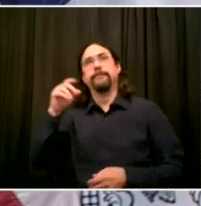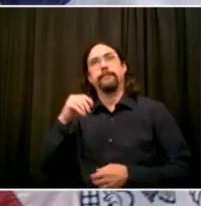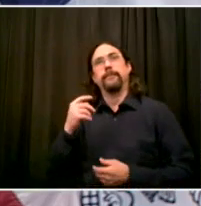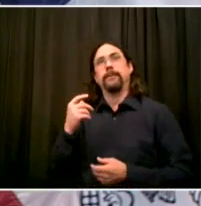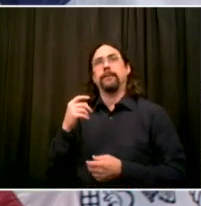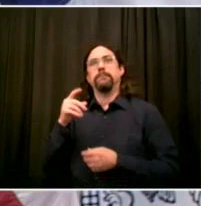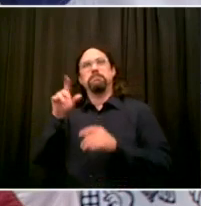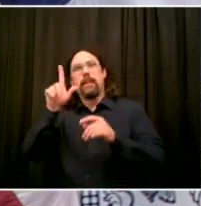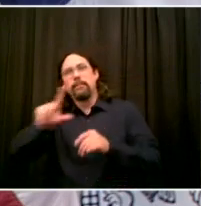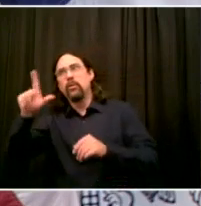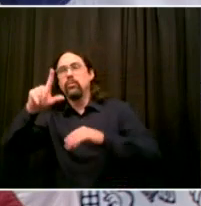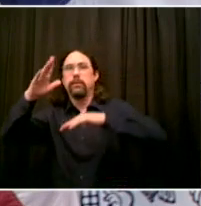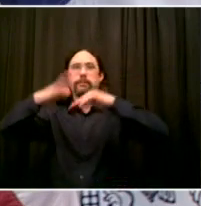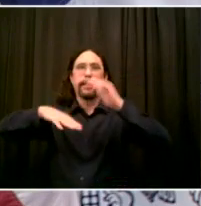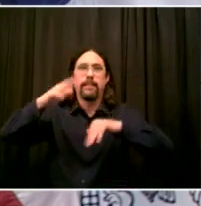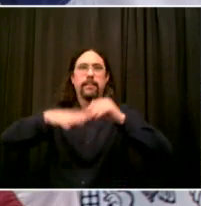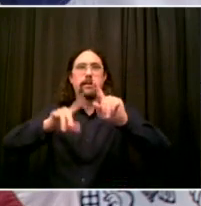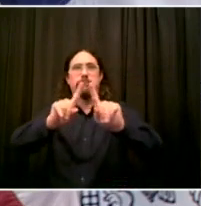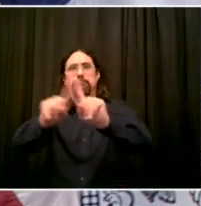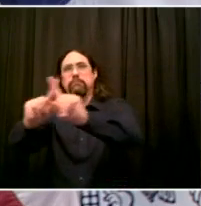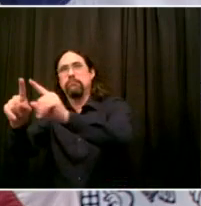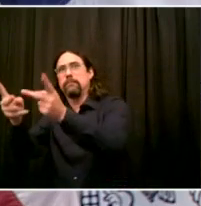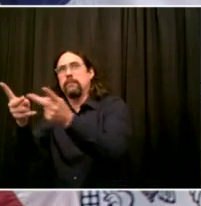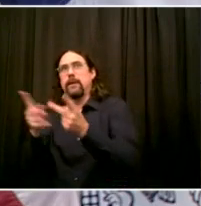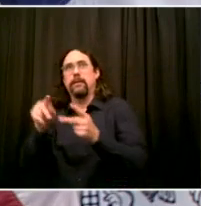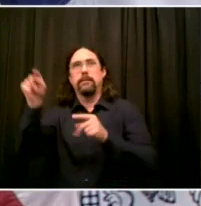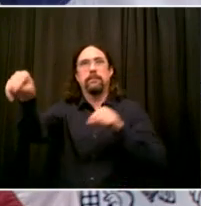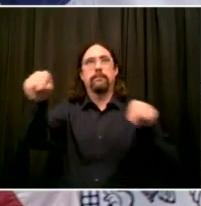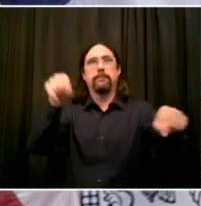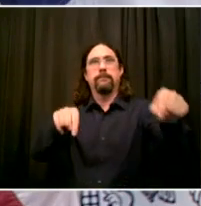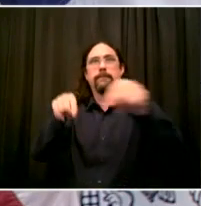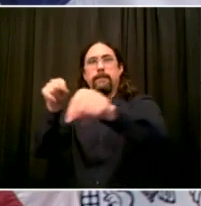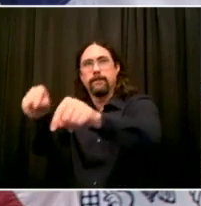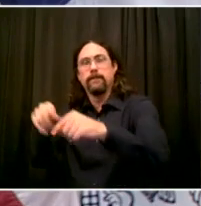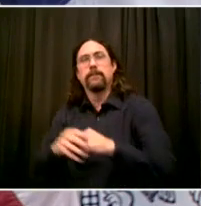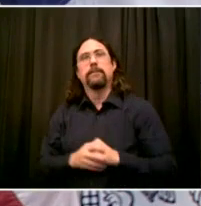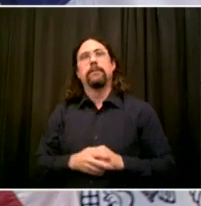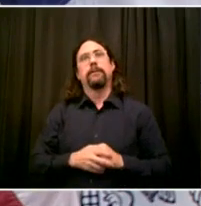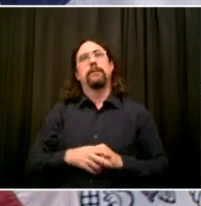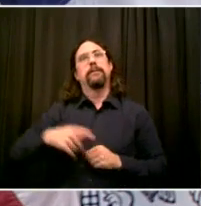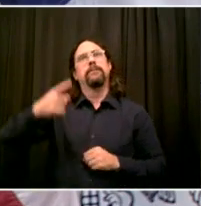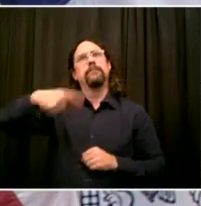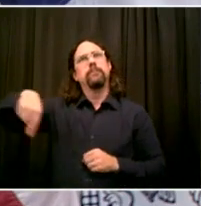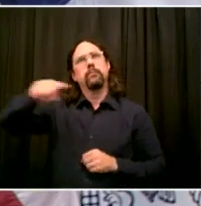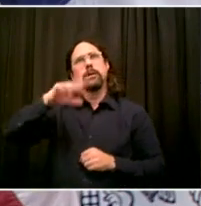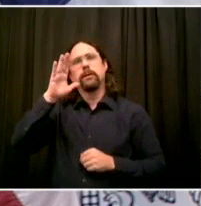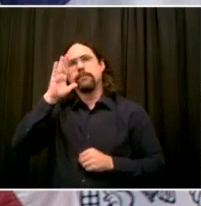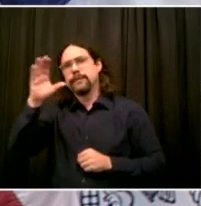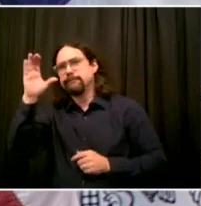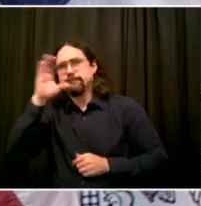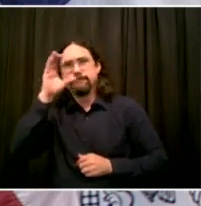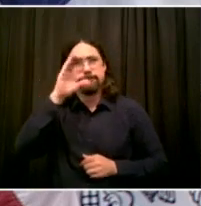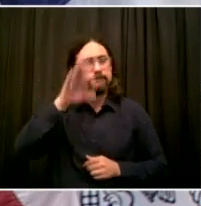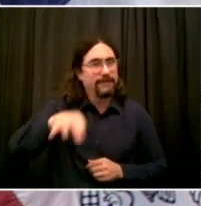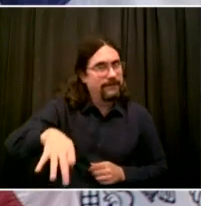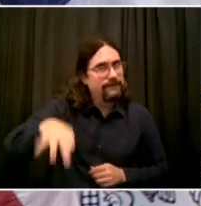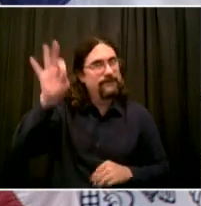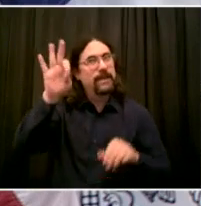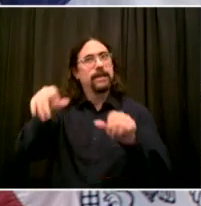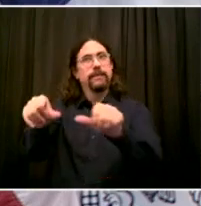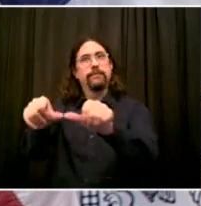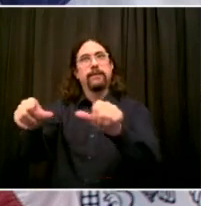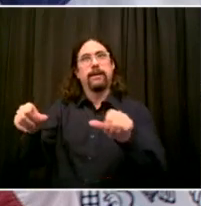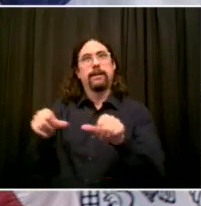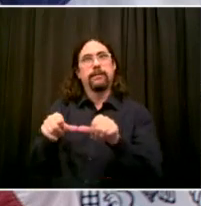space. And in addition, while I have you on the, I do want to put out the website to anybody who